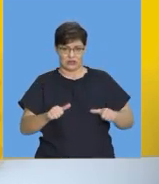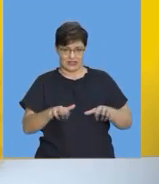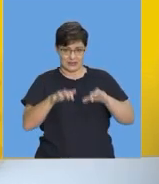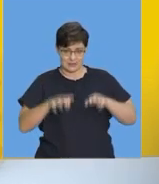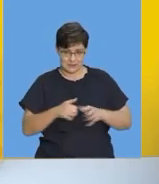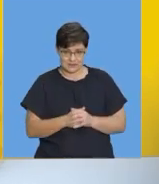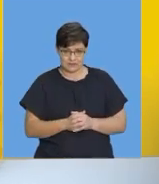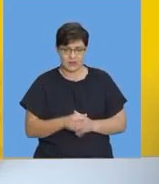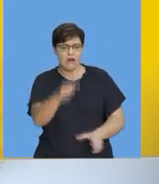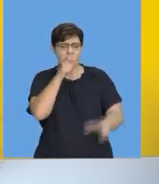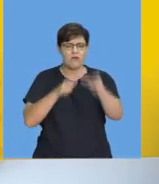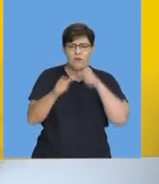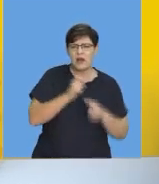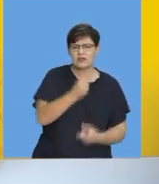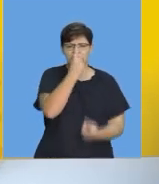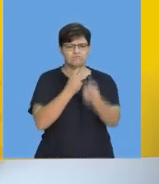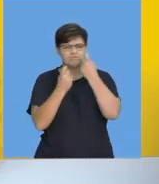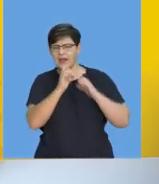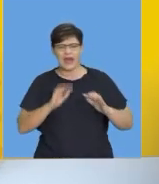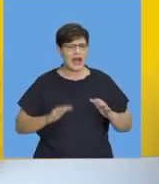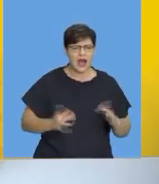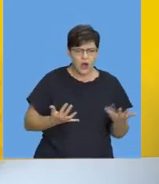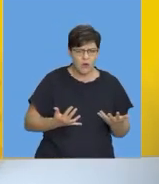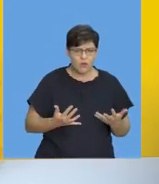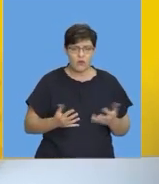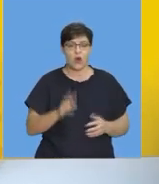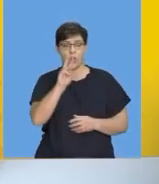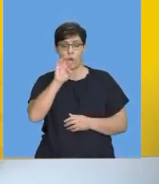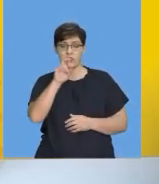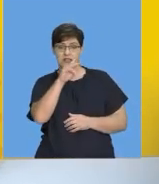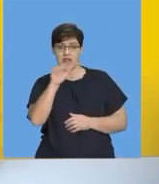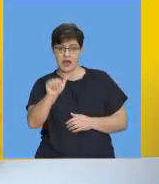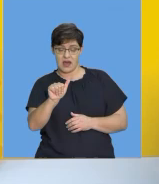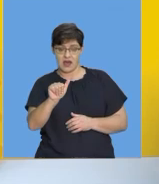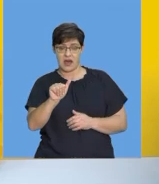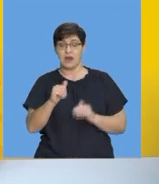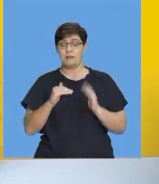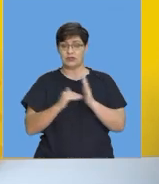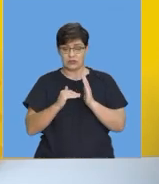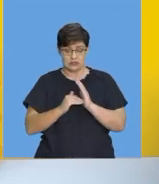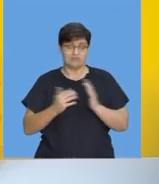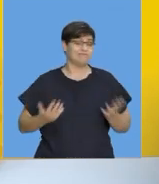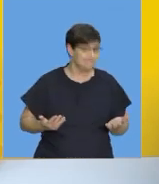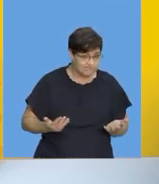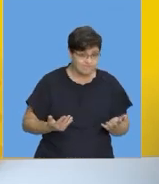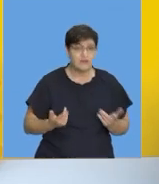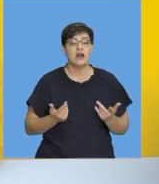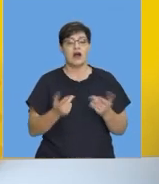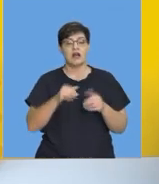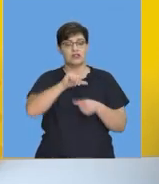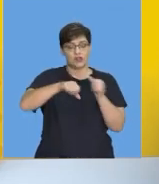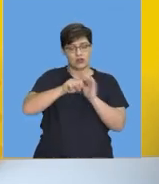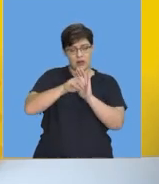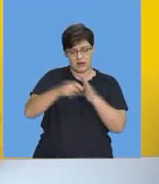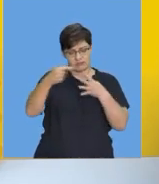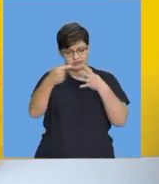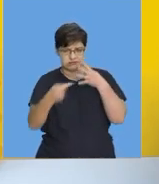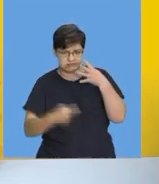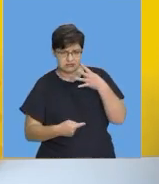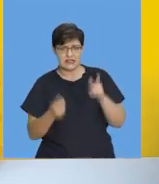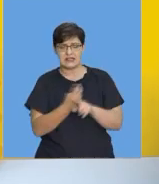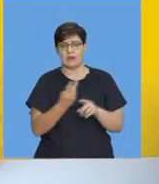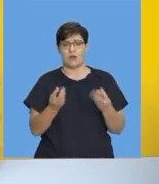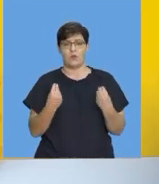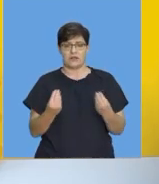do to get your questions and comments through to us is follow Matrix on all our social media platforms as well as our WhatsApp